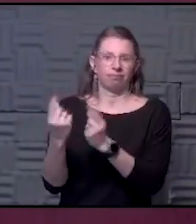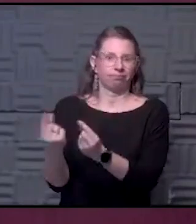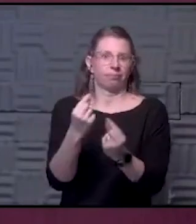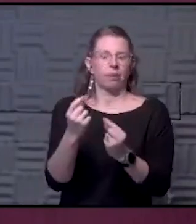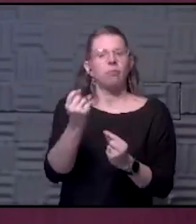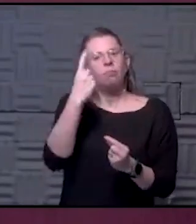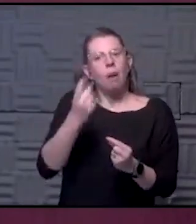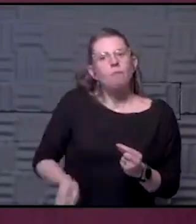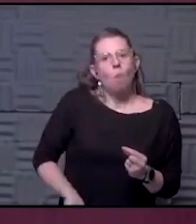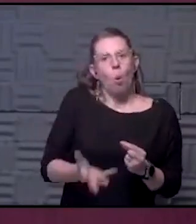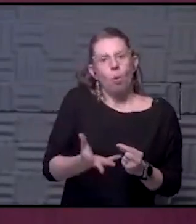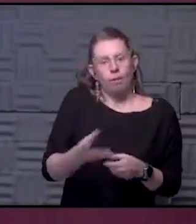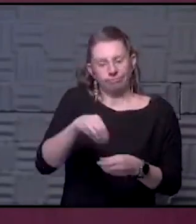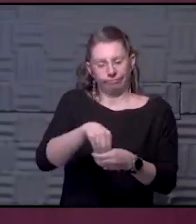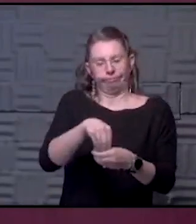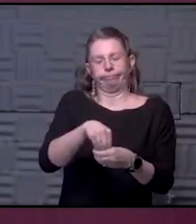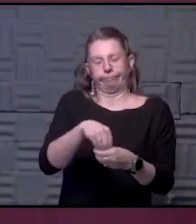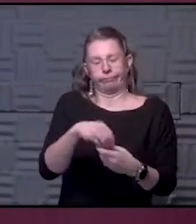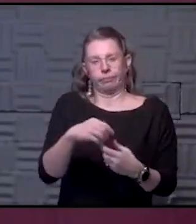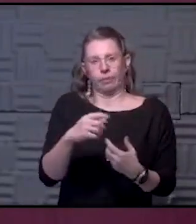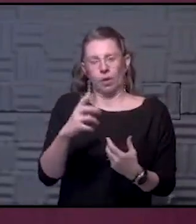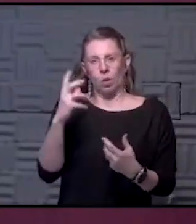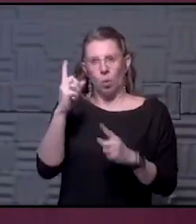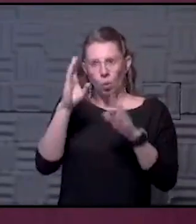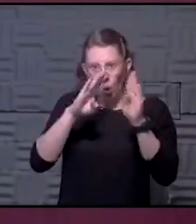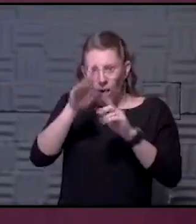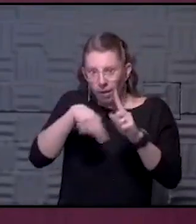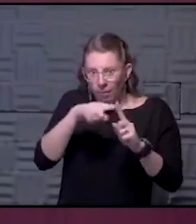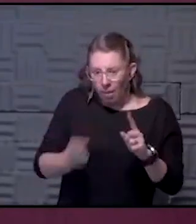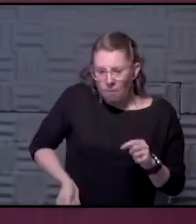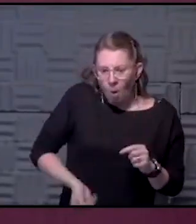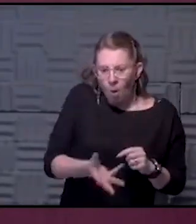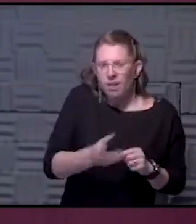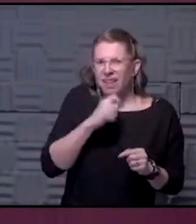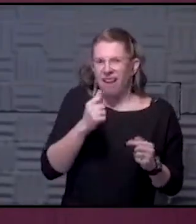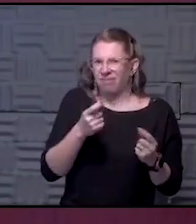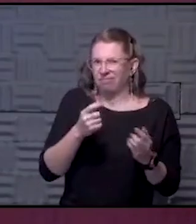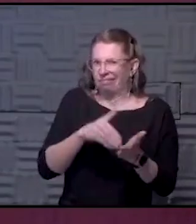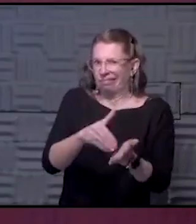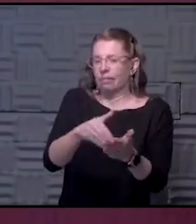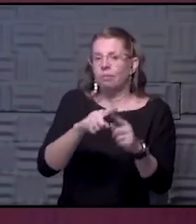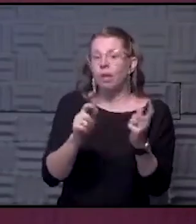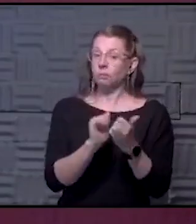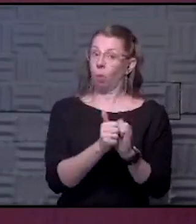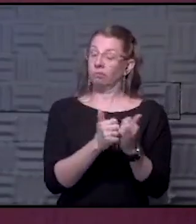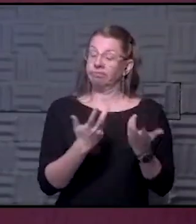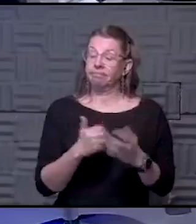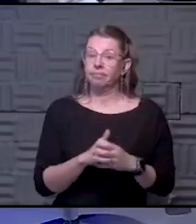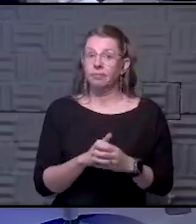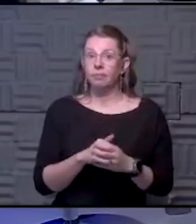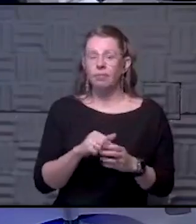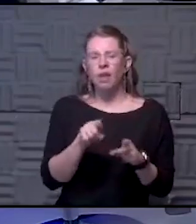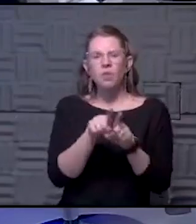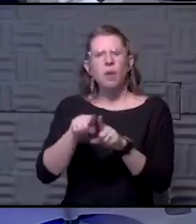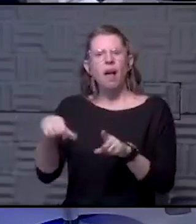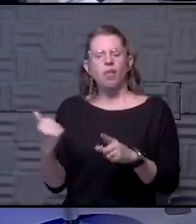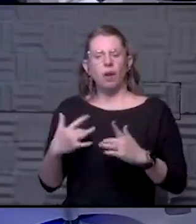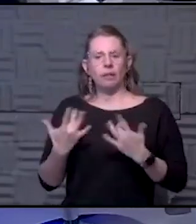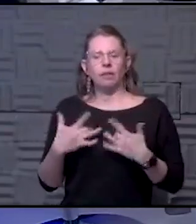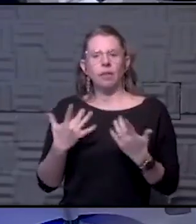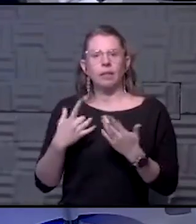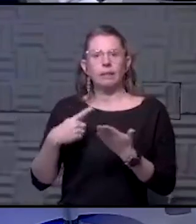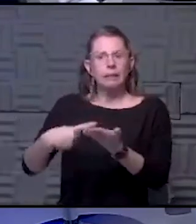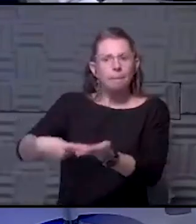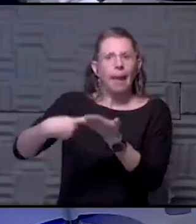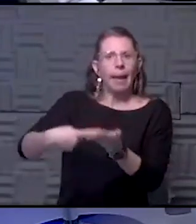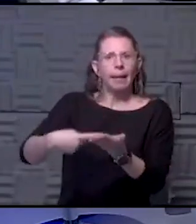bowling is indoor. We don't worry quite as much about bowling, but Right. it's a sport, so yeah. Yeah. And other activities, you know, we can't forget debate